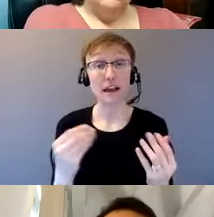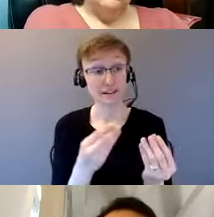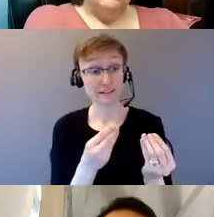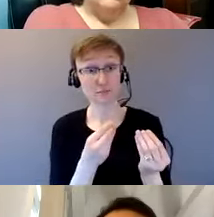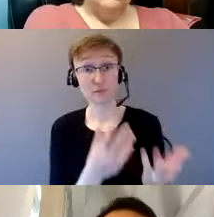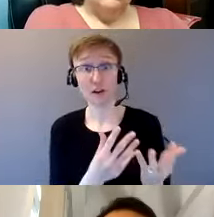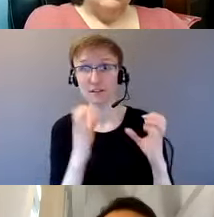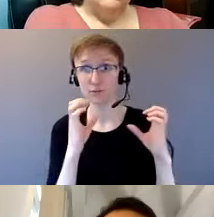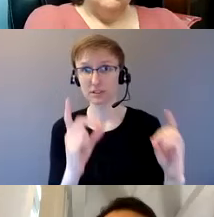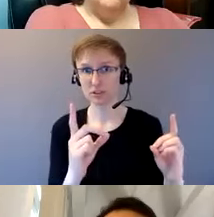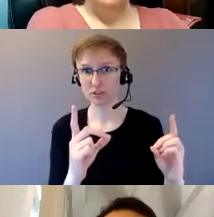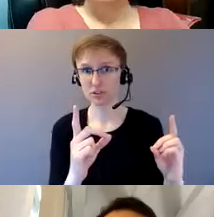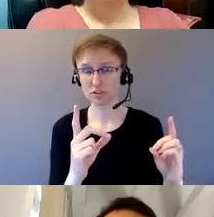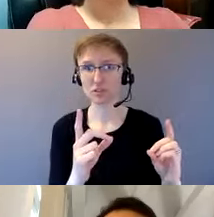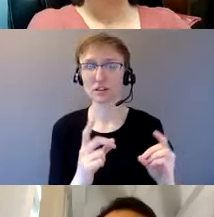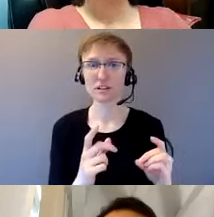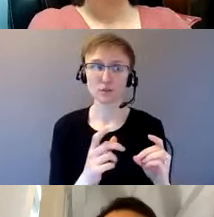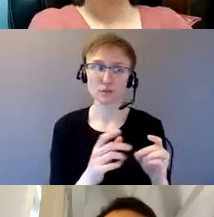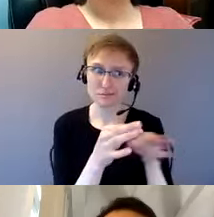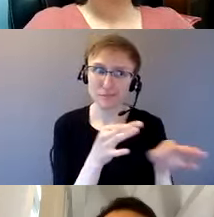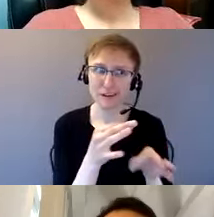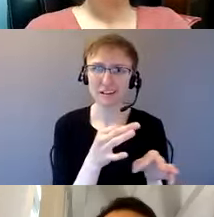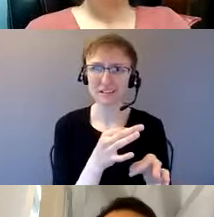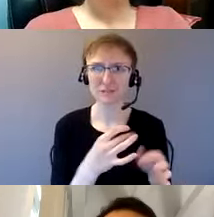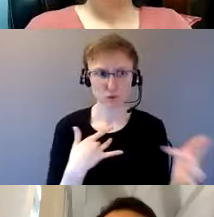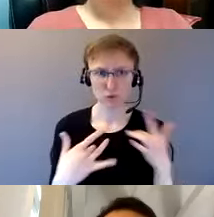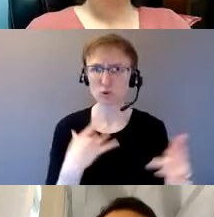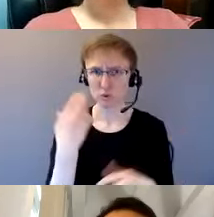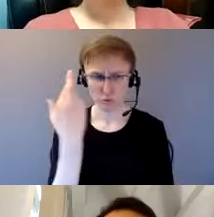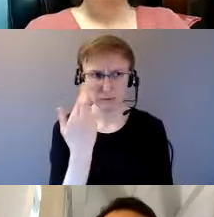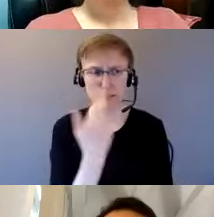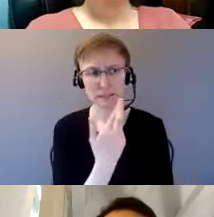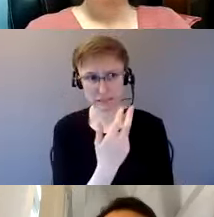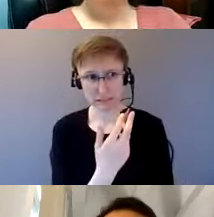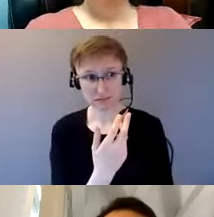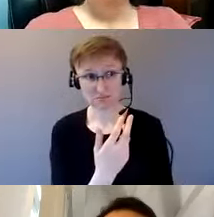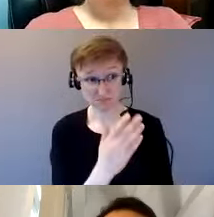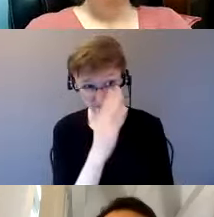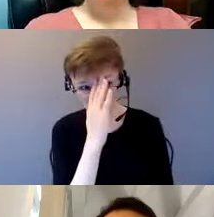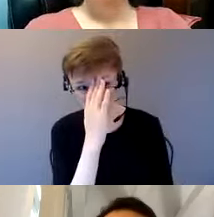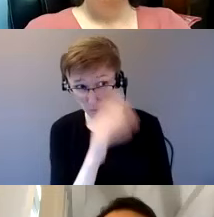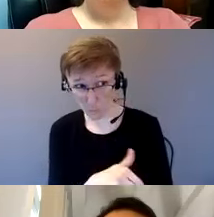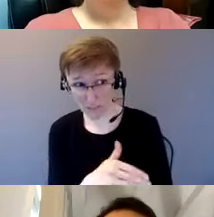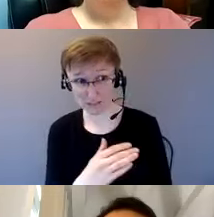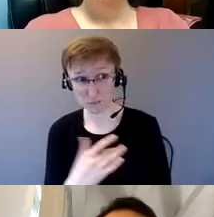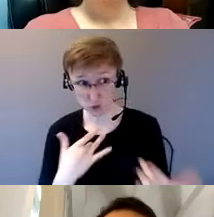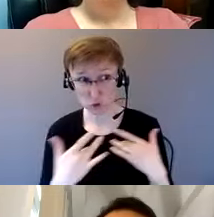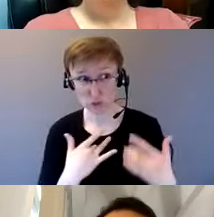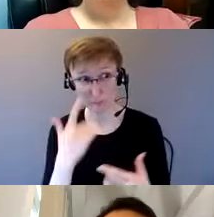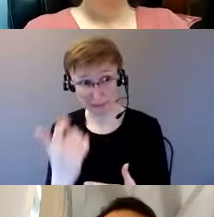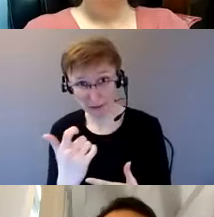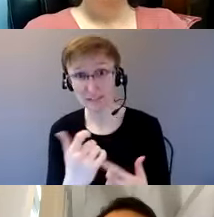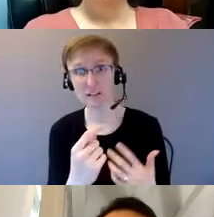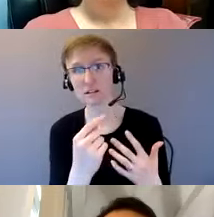people understand why they're a concern and to see what can be actually adopted and implemented